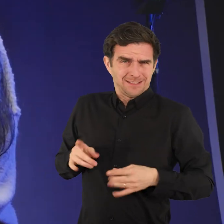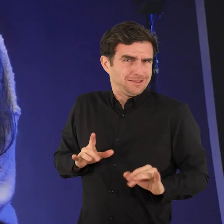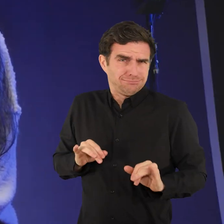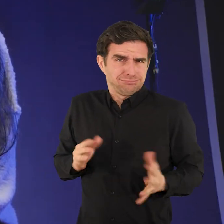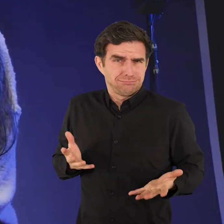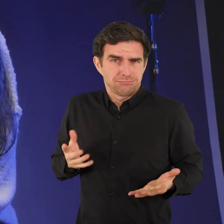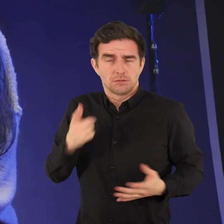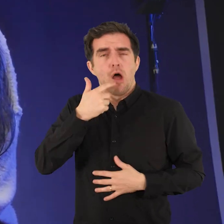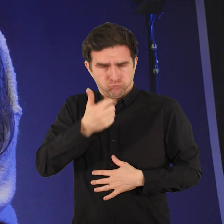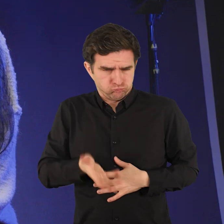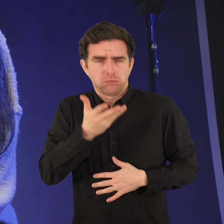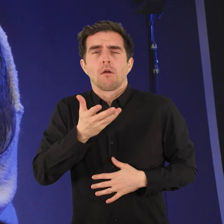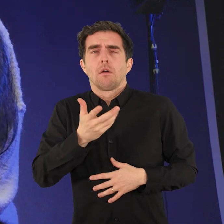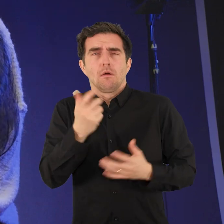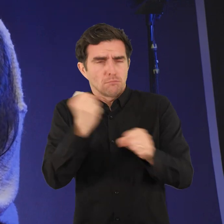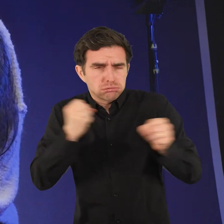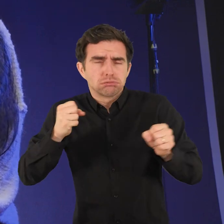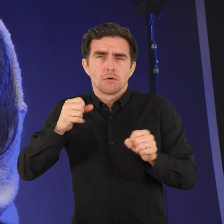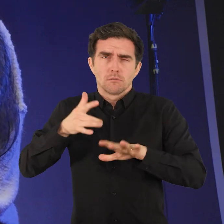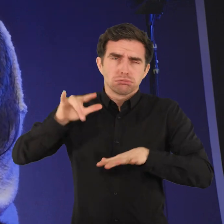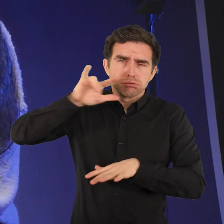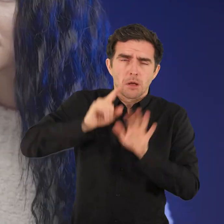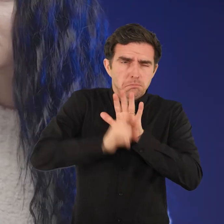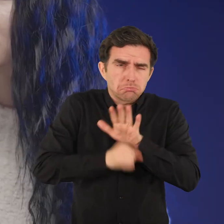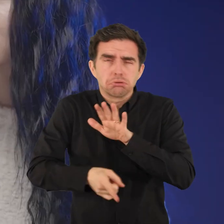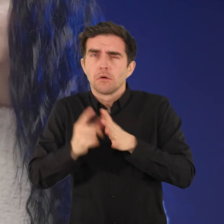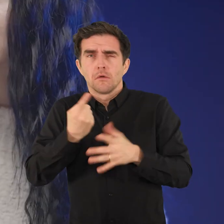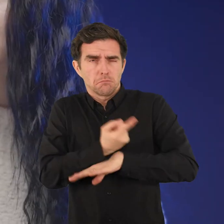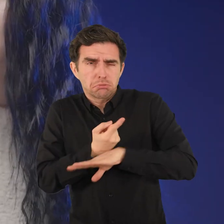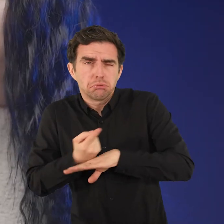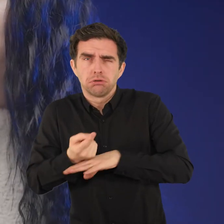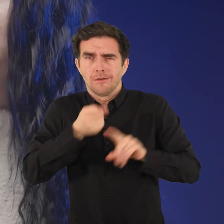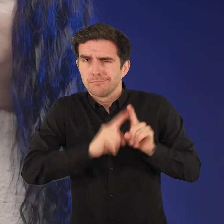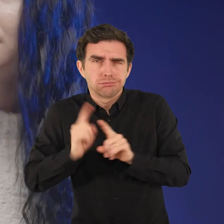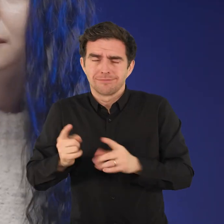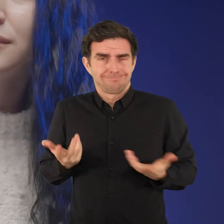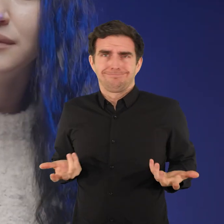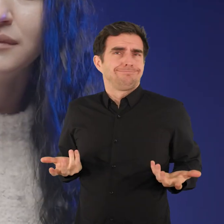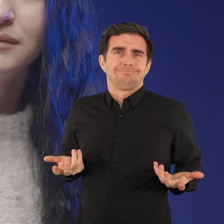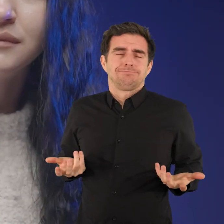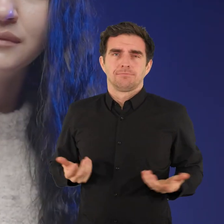person if he gives his yes for those actions?